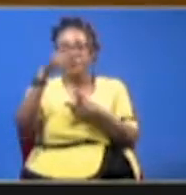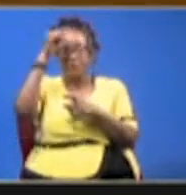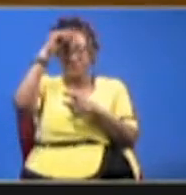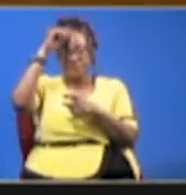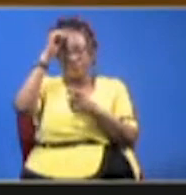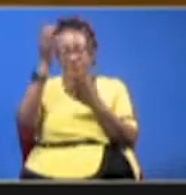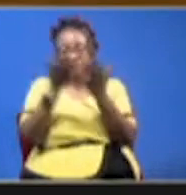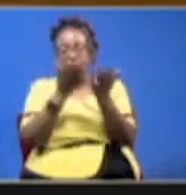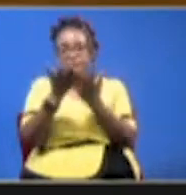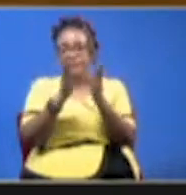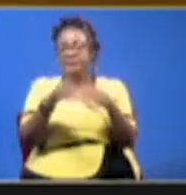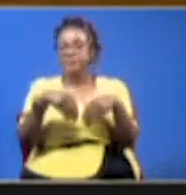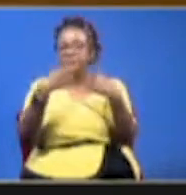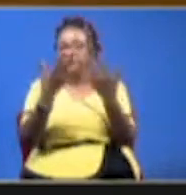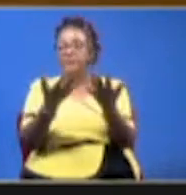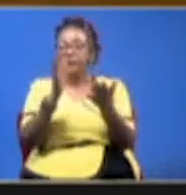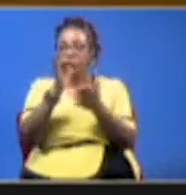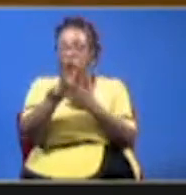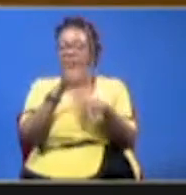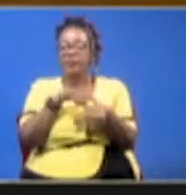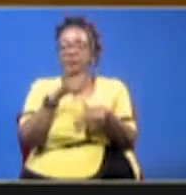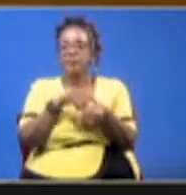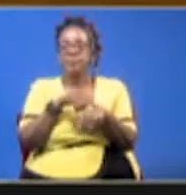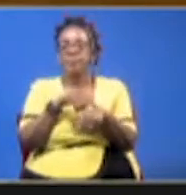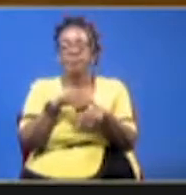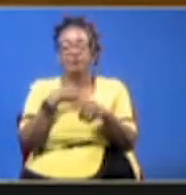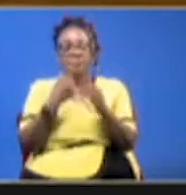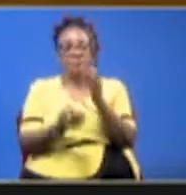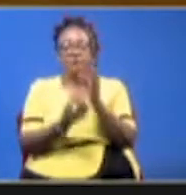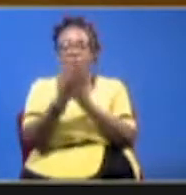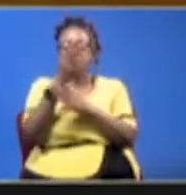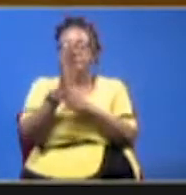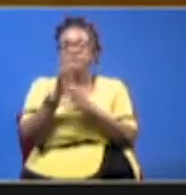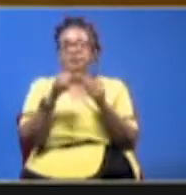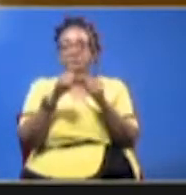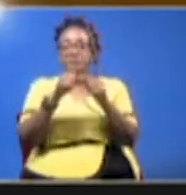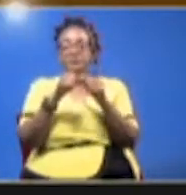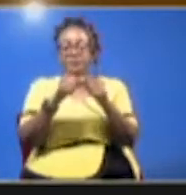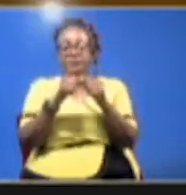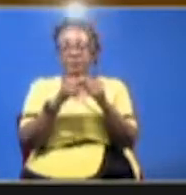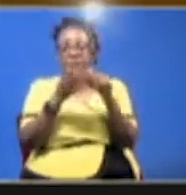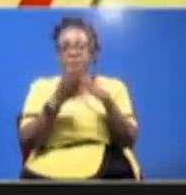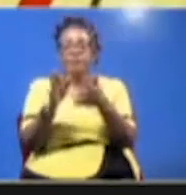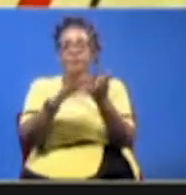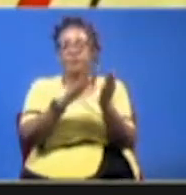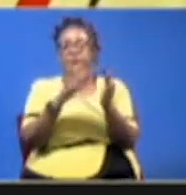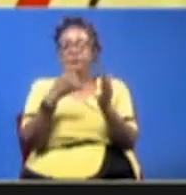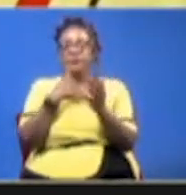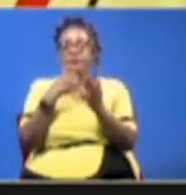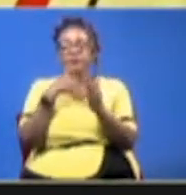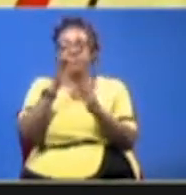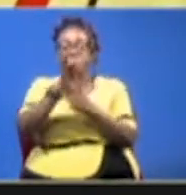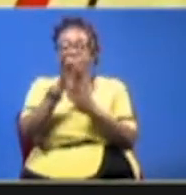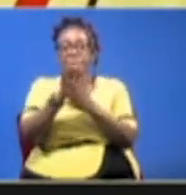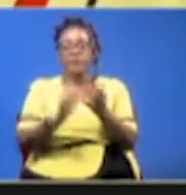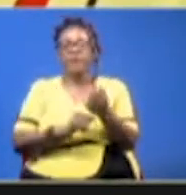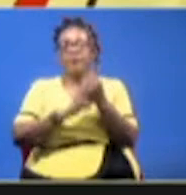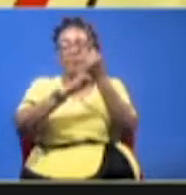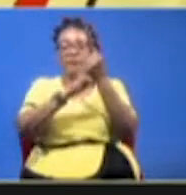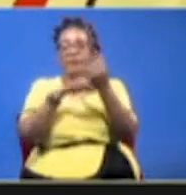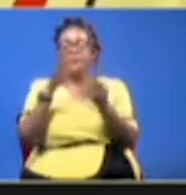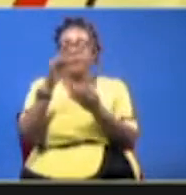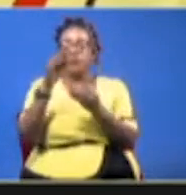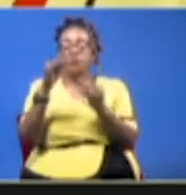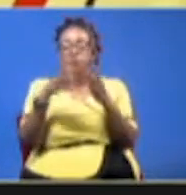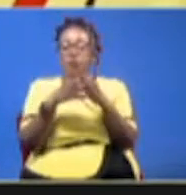delivery. This comes at a time when ISPAC has just launched its sustainability roadmap that seeks to induct and support micro, small